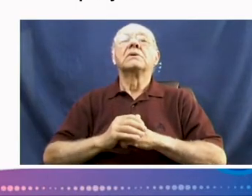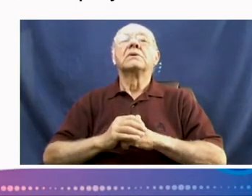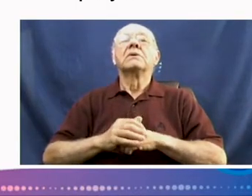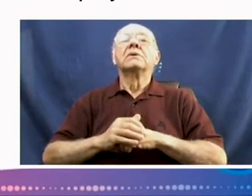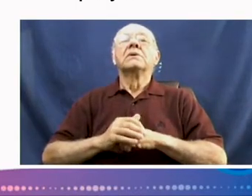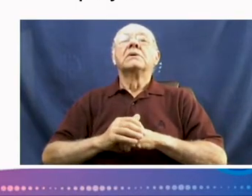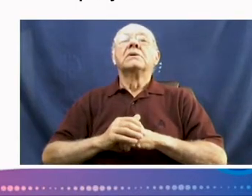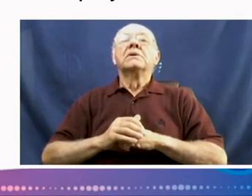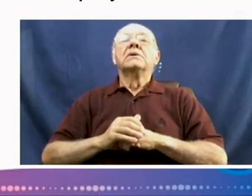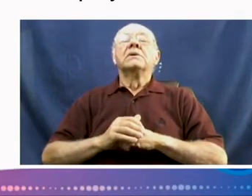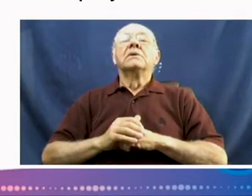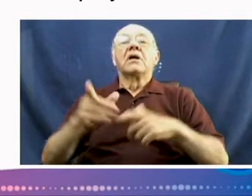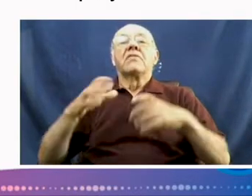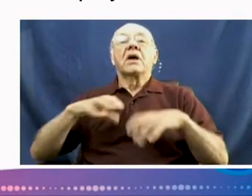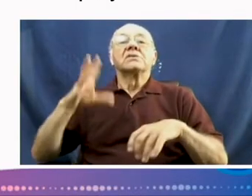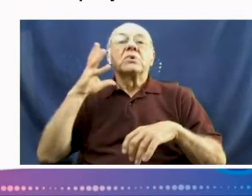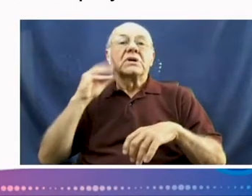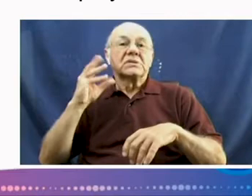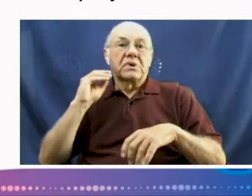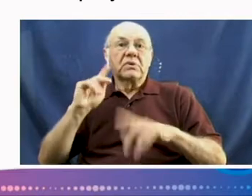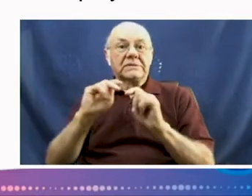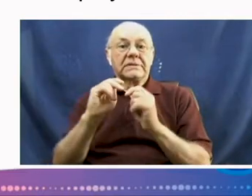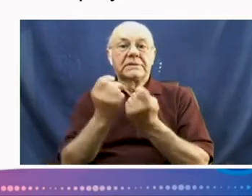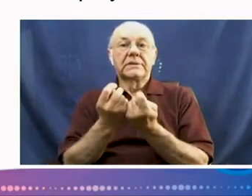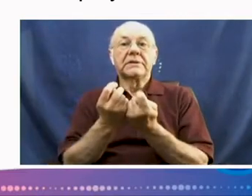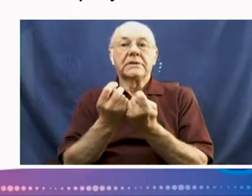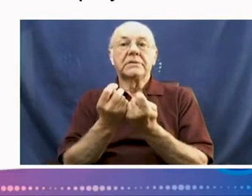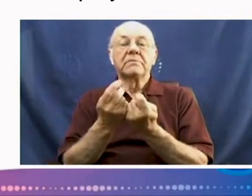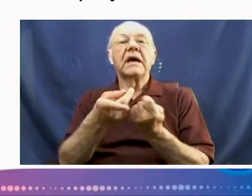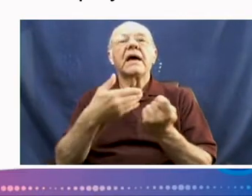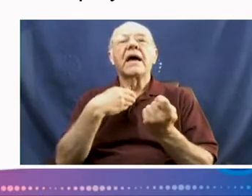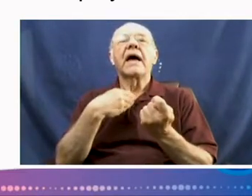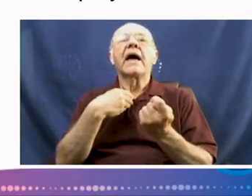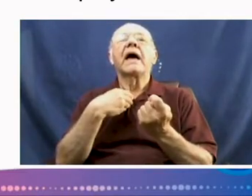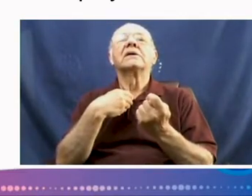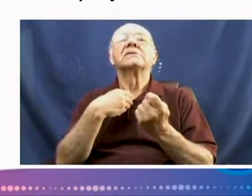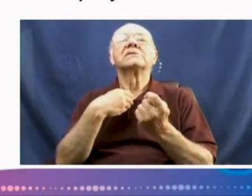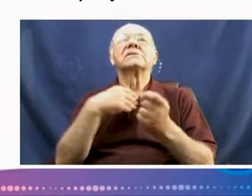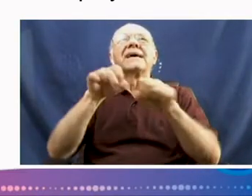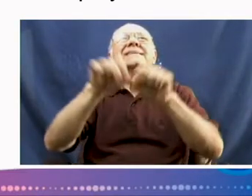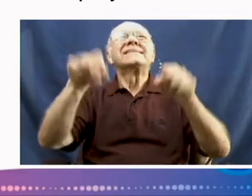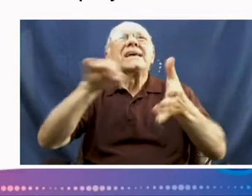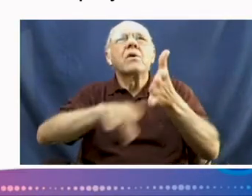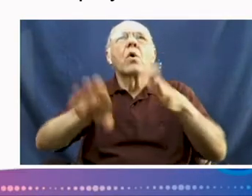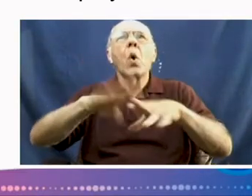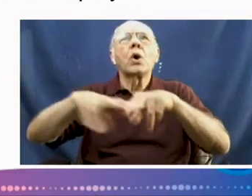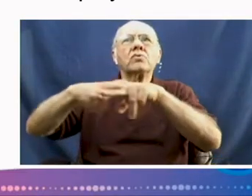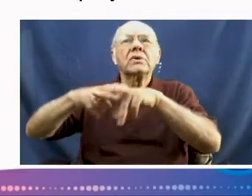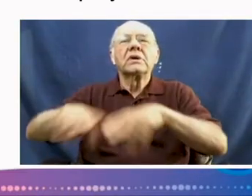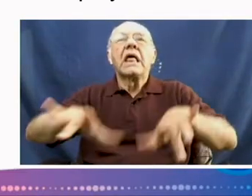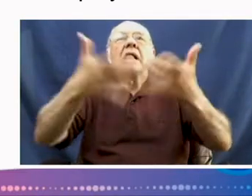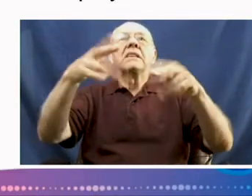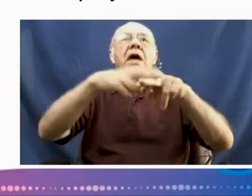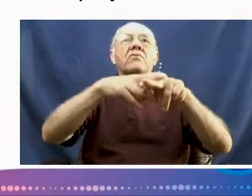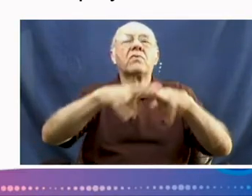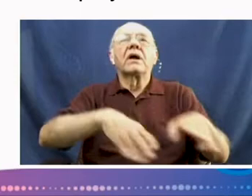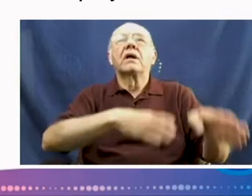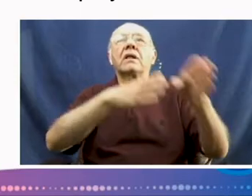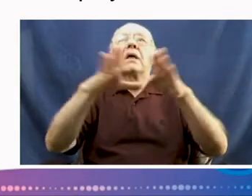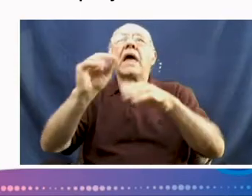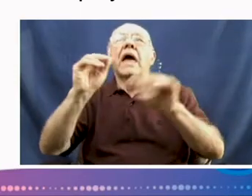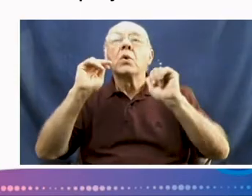Our customer experience team conduct station inspections on rail lines, light rail lines, and all key